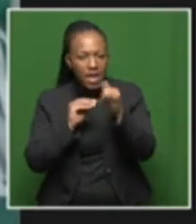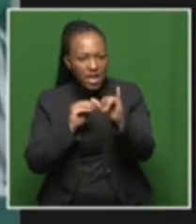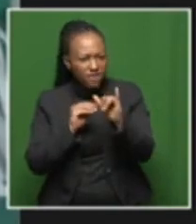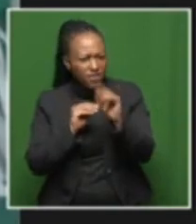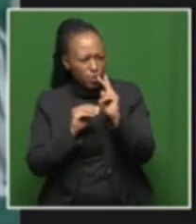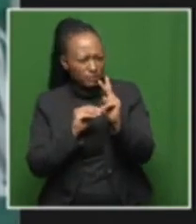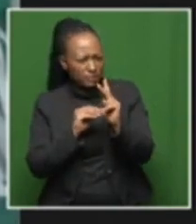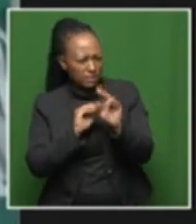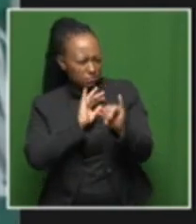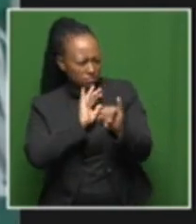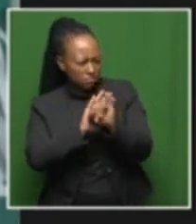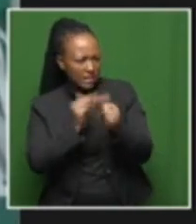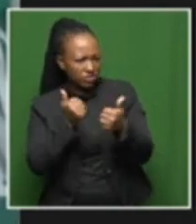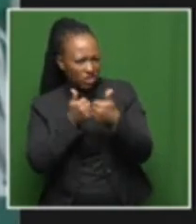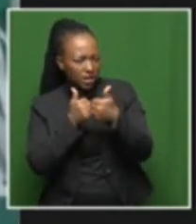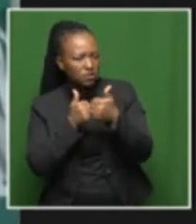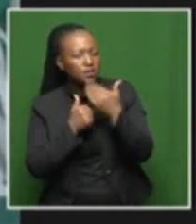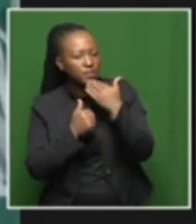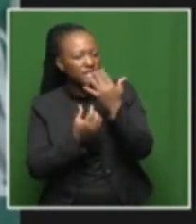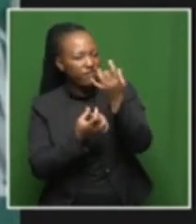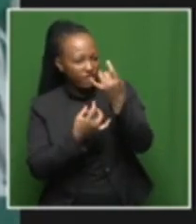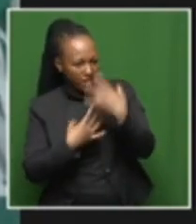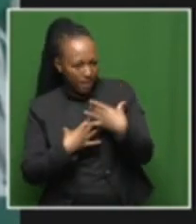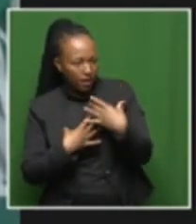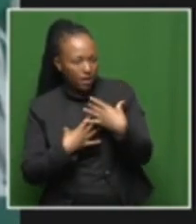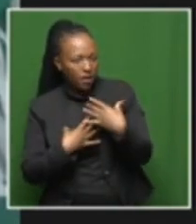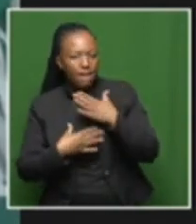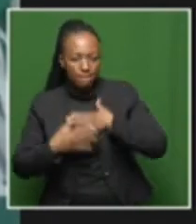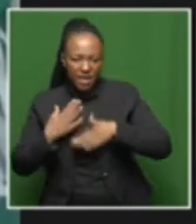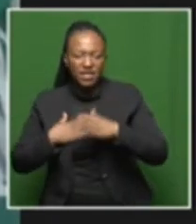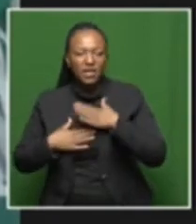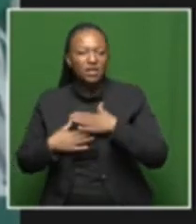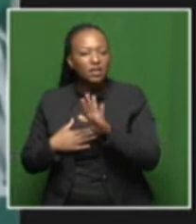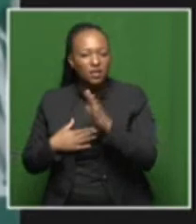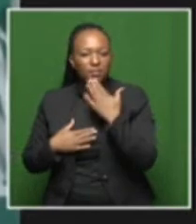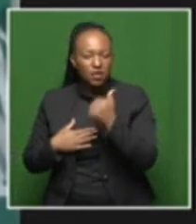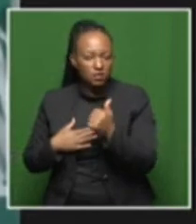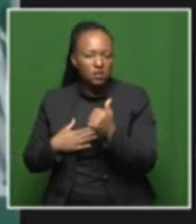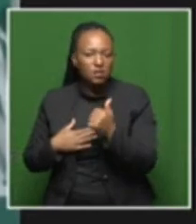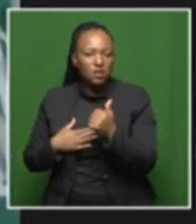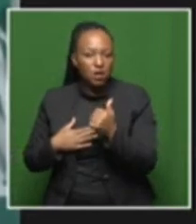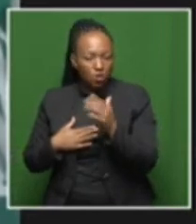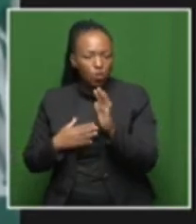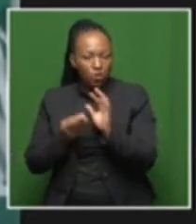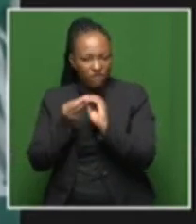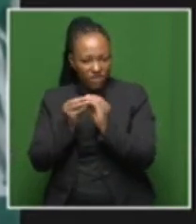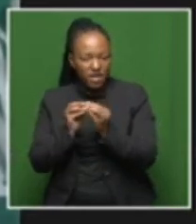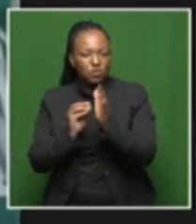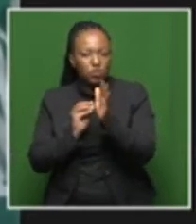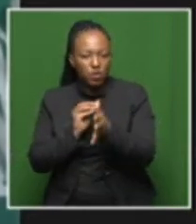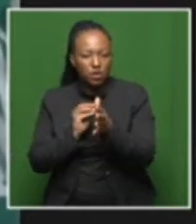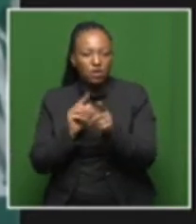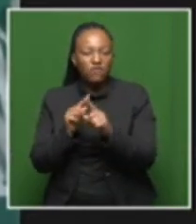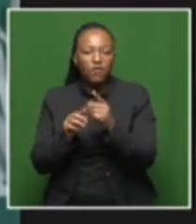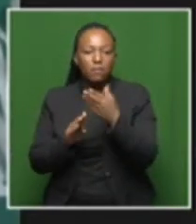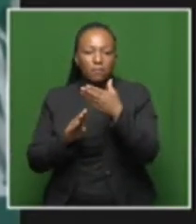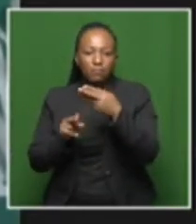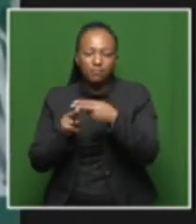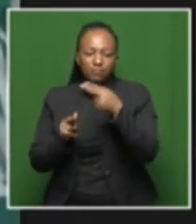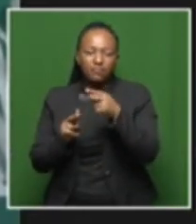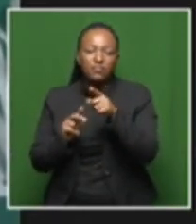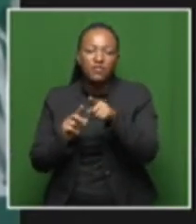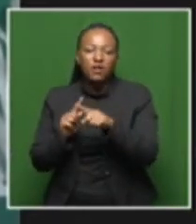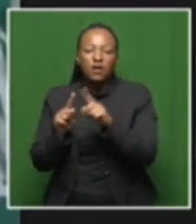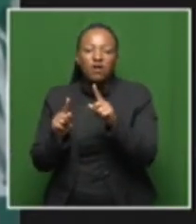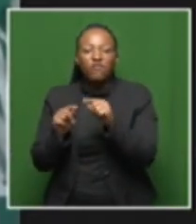us feedback, but be patient with us. Don't be impatient. We'll be able to correct those. So that's it from me in terms of responding to